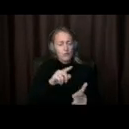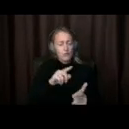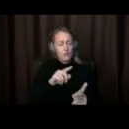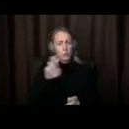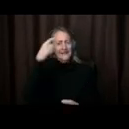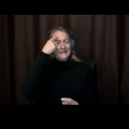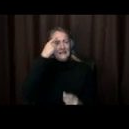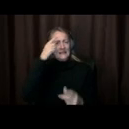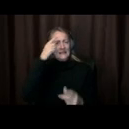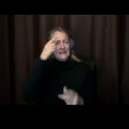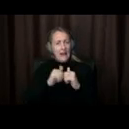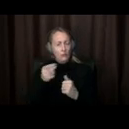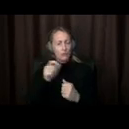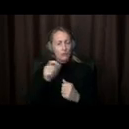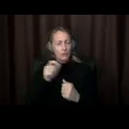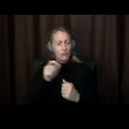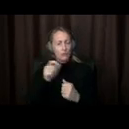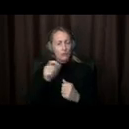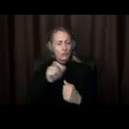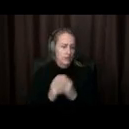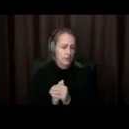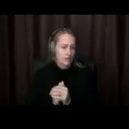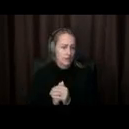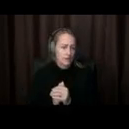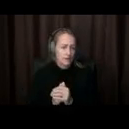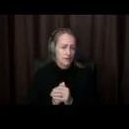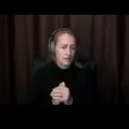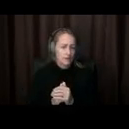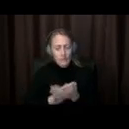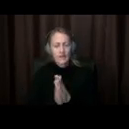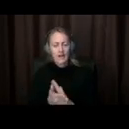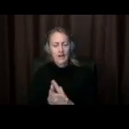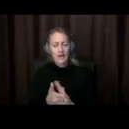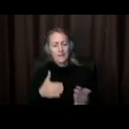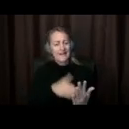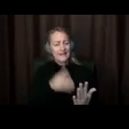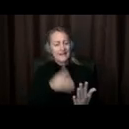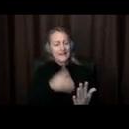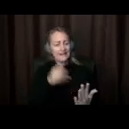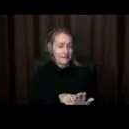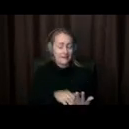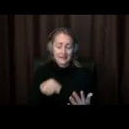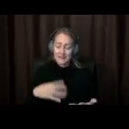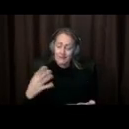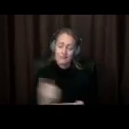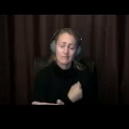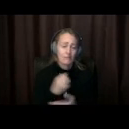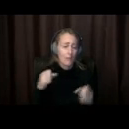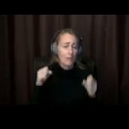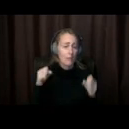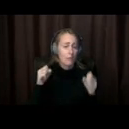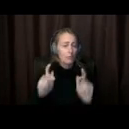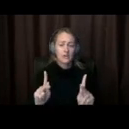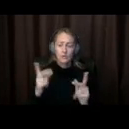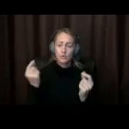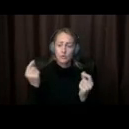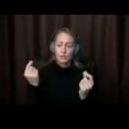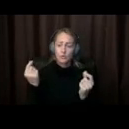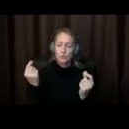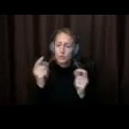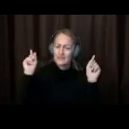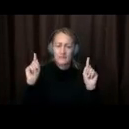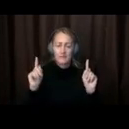turn this into an anti-racist teaching platform. This is your opportunity to do things differently. We're not returning to